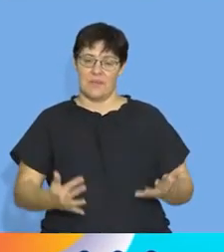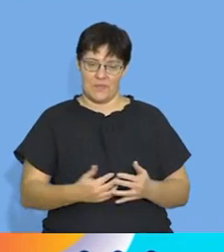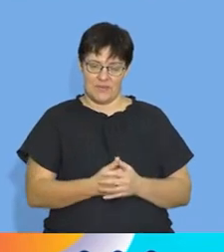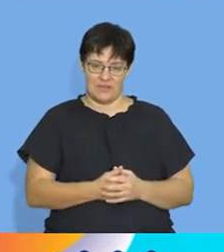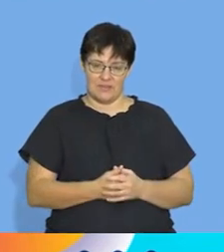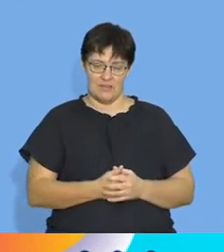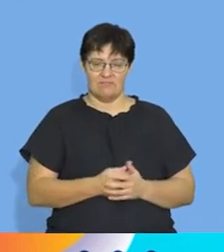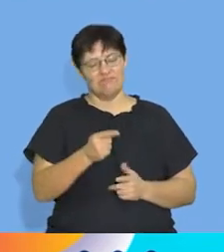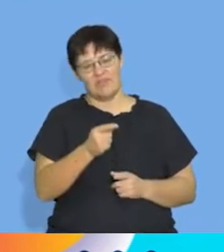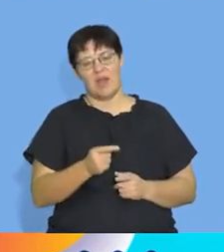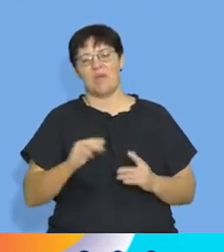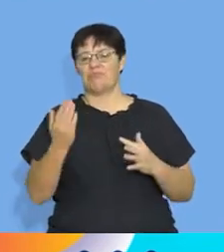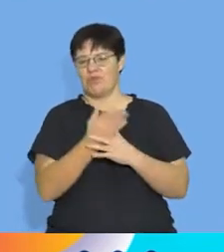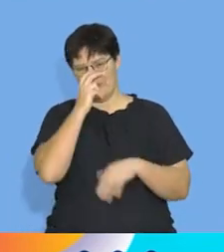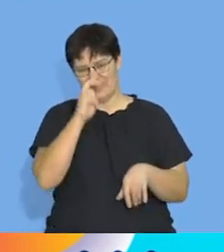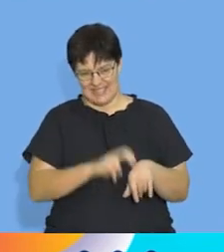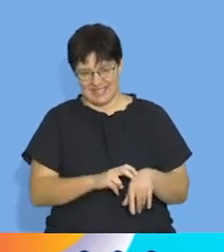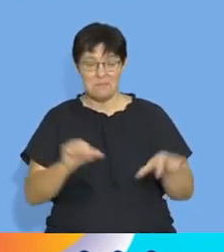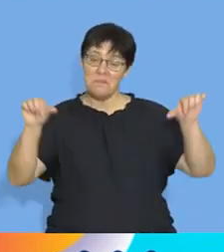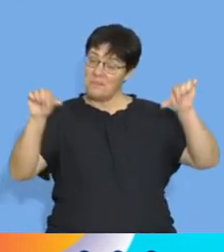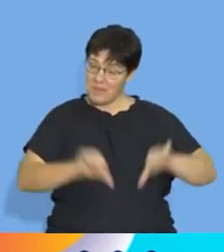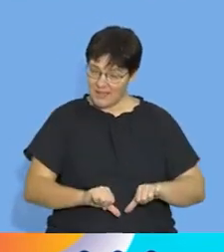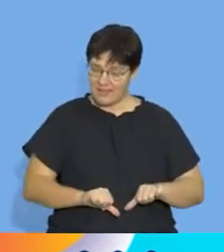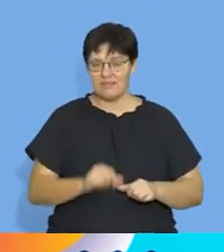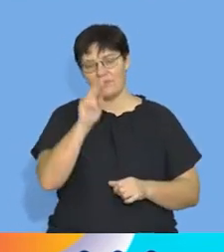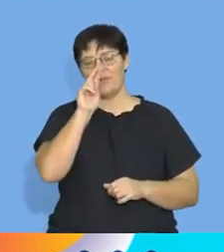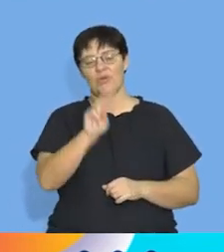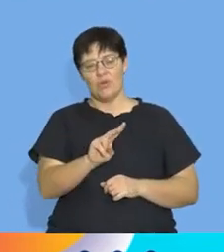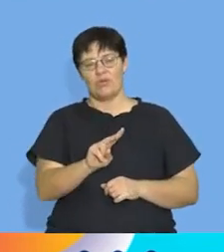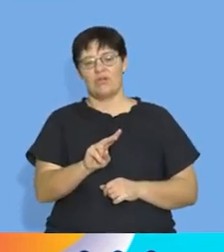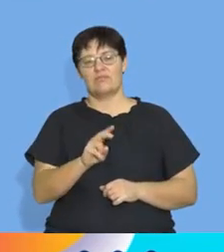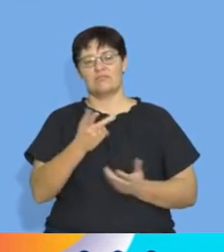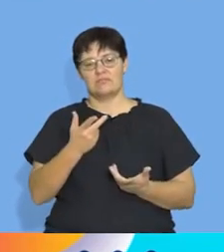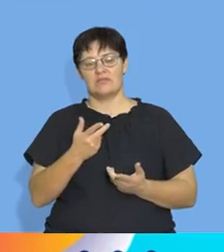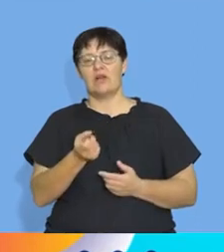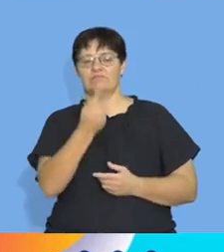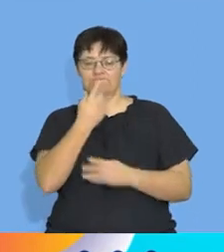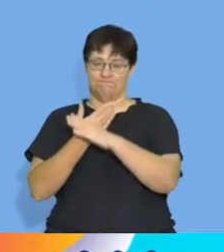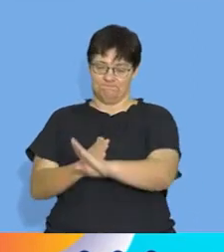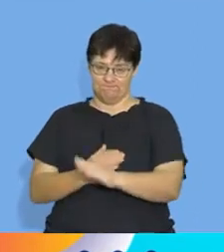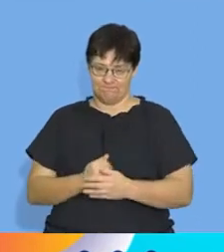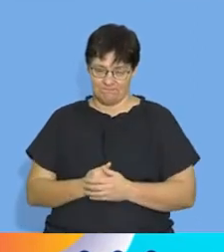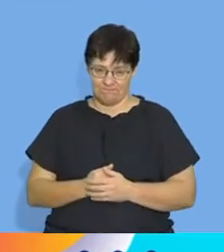is delivered. You guys deserve a little break, and when we get back, we will look at a concept of